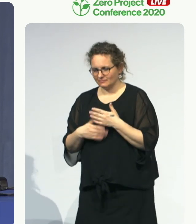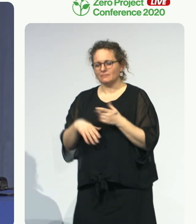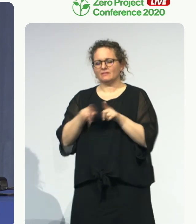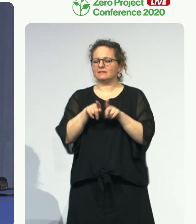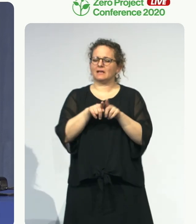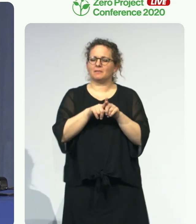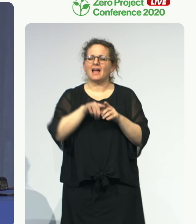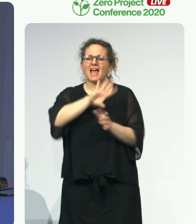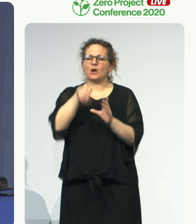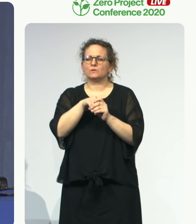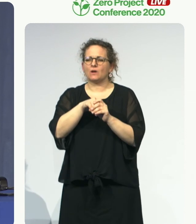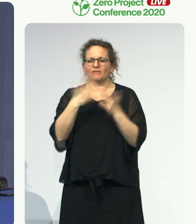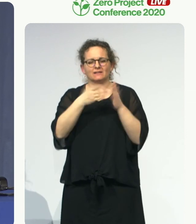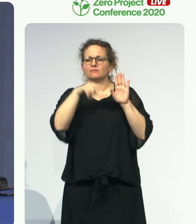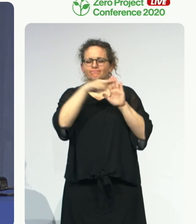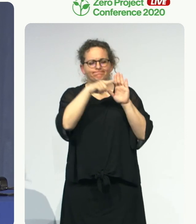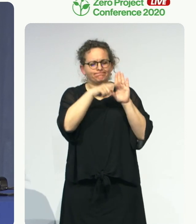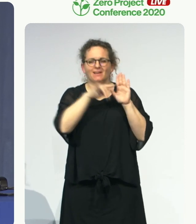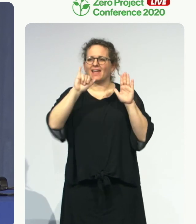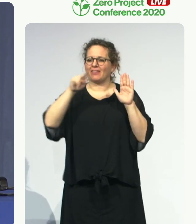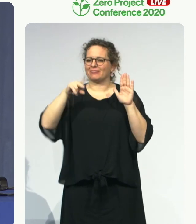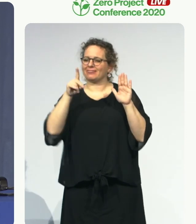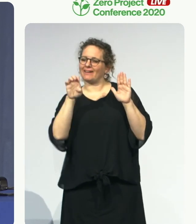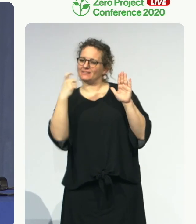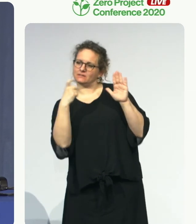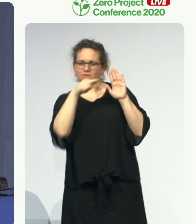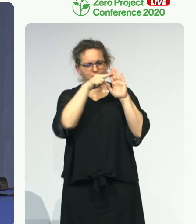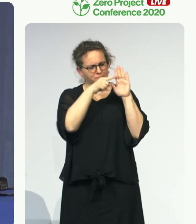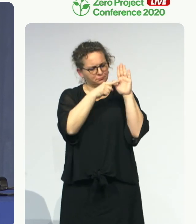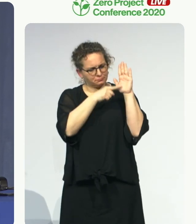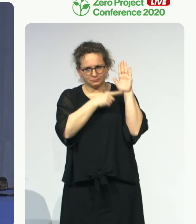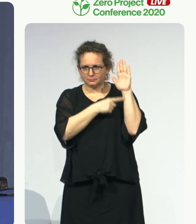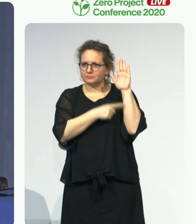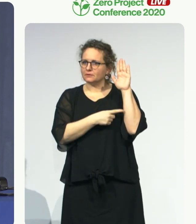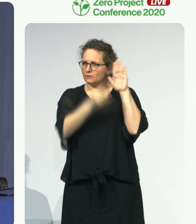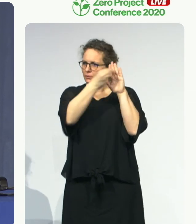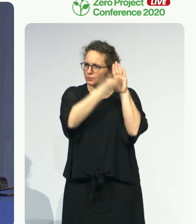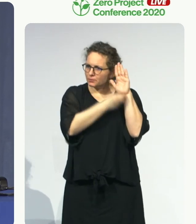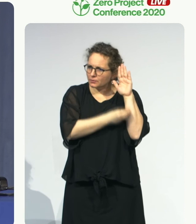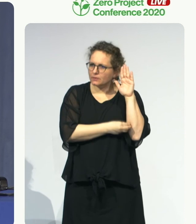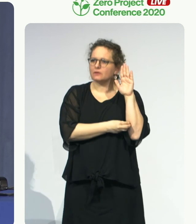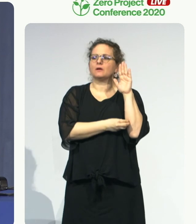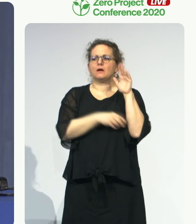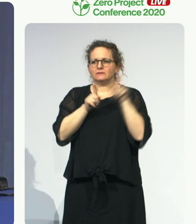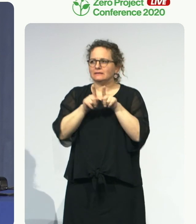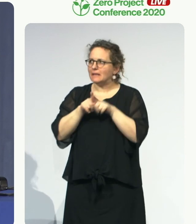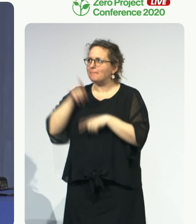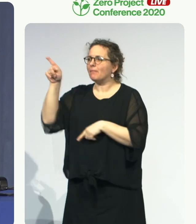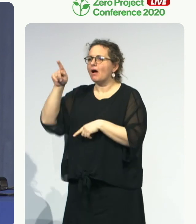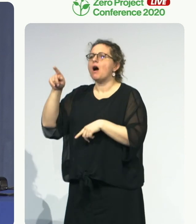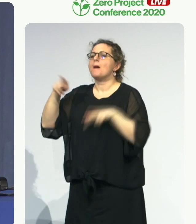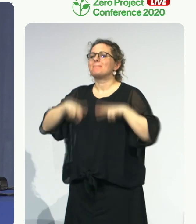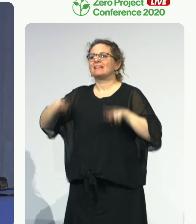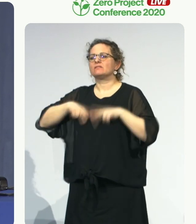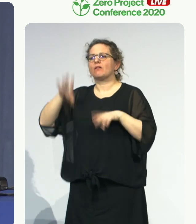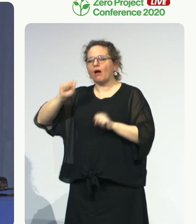which is not the commitment of the ministry in Germany is there, but it's not fulfilled until now